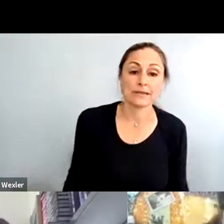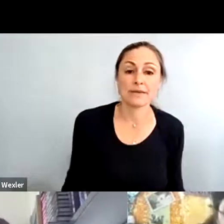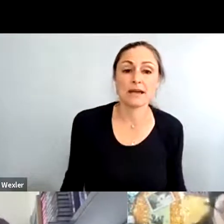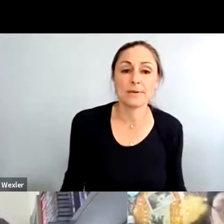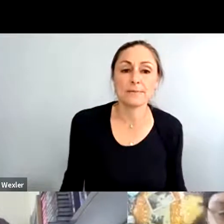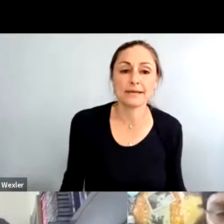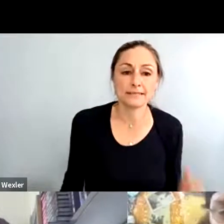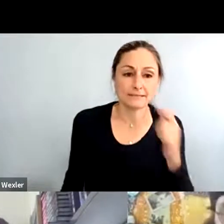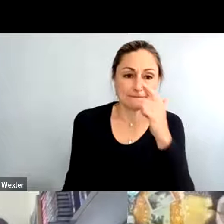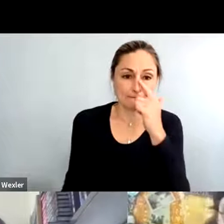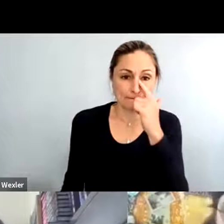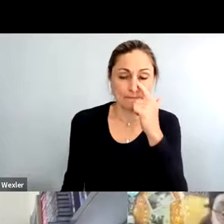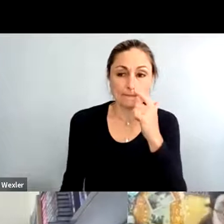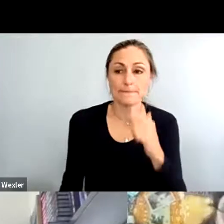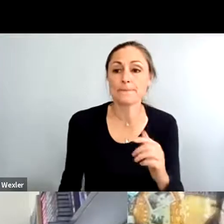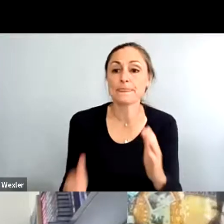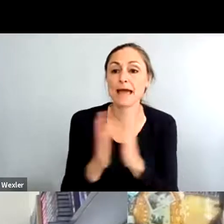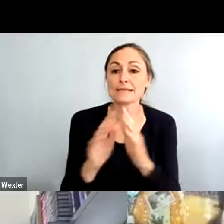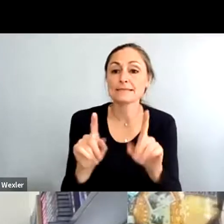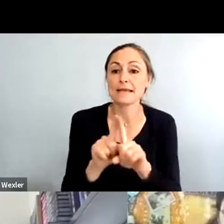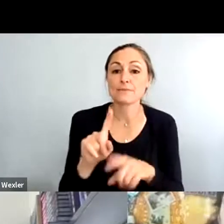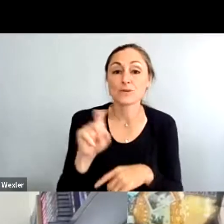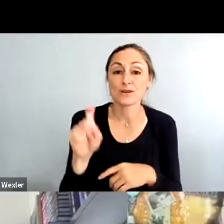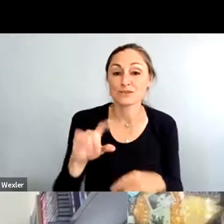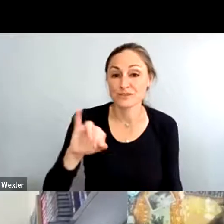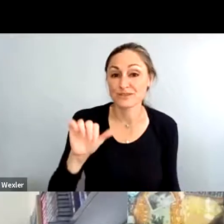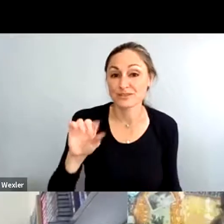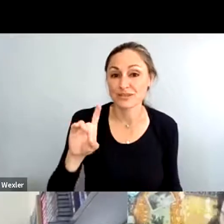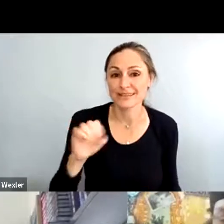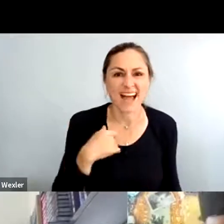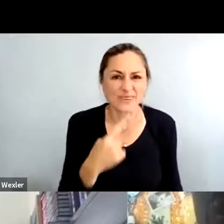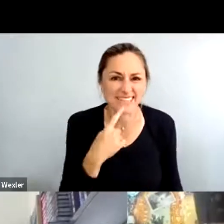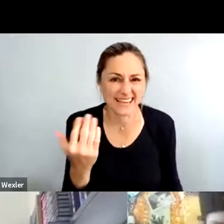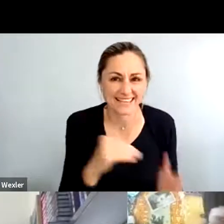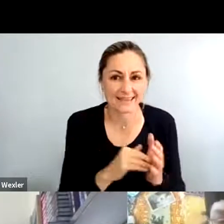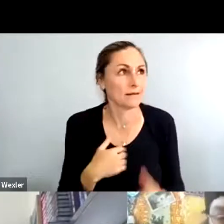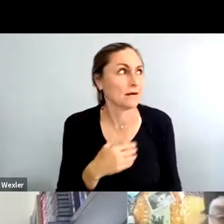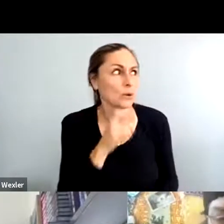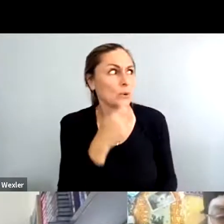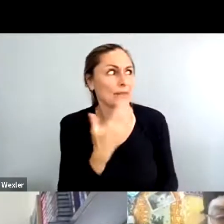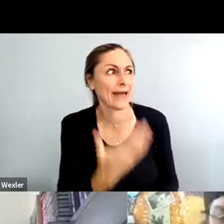So I'm going to ask the same question to Jade, and I'll say it again. Okay, cool. Thanks.